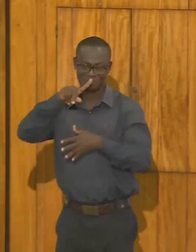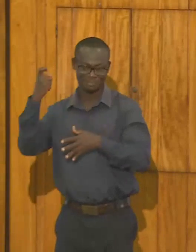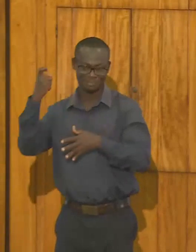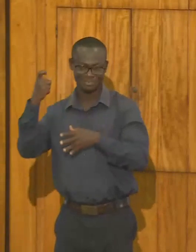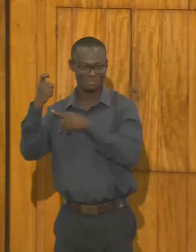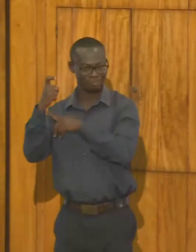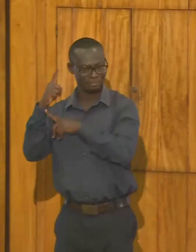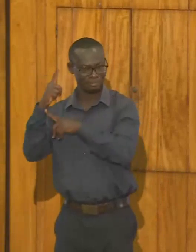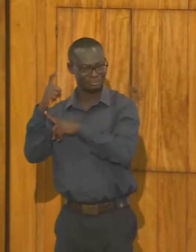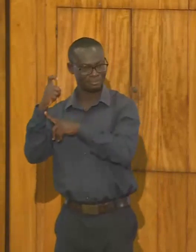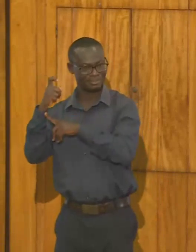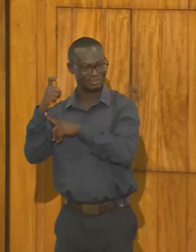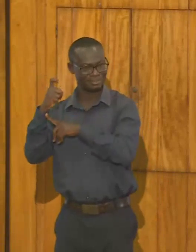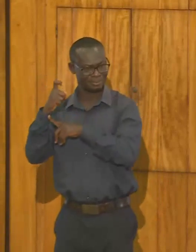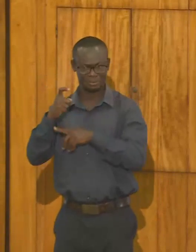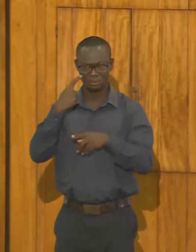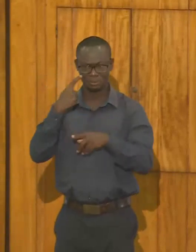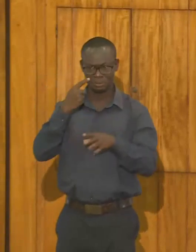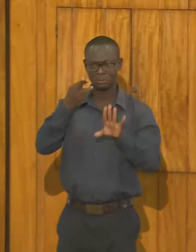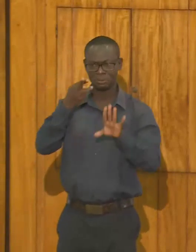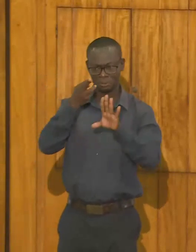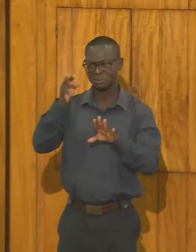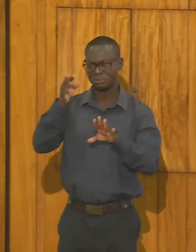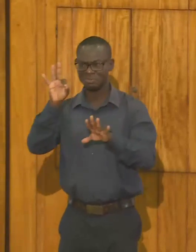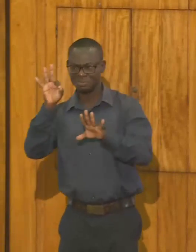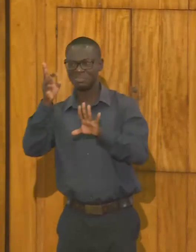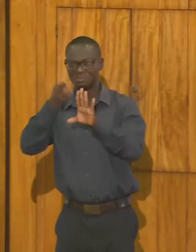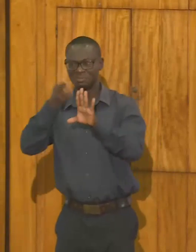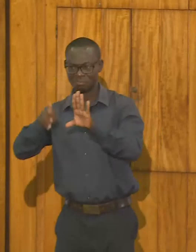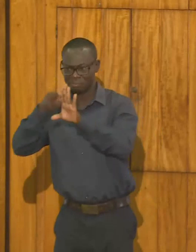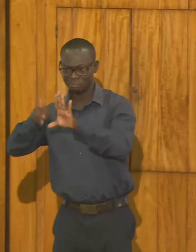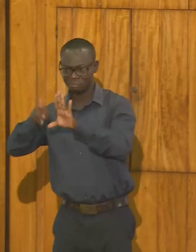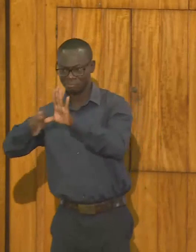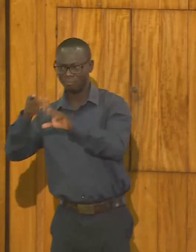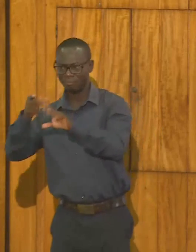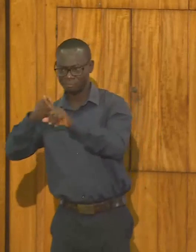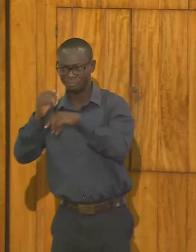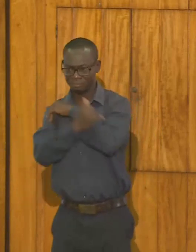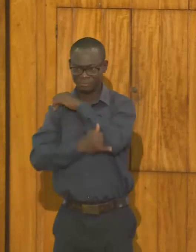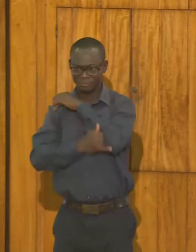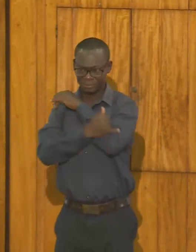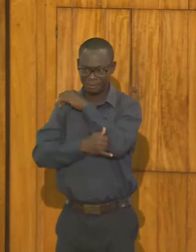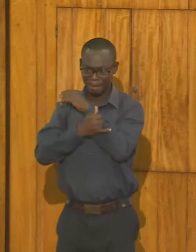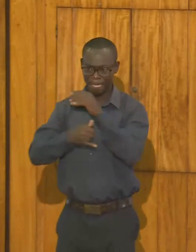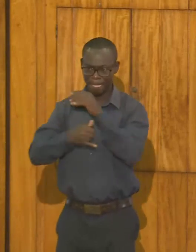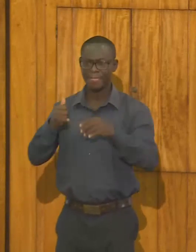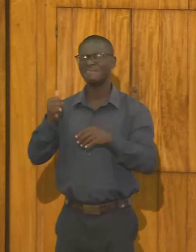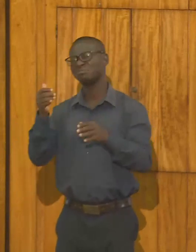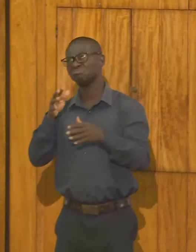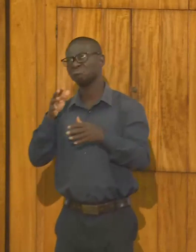in some 9 regions of the country had a prevalence of over